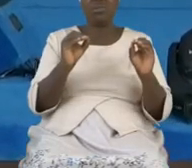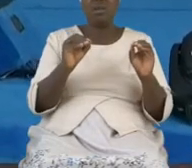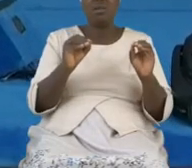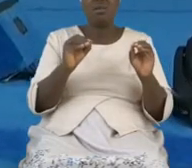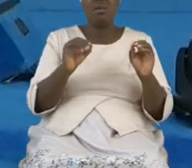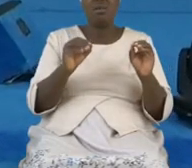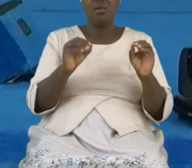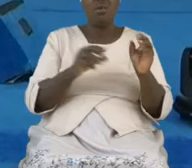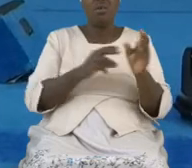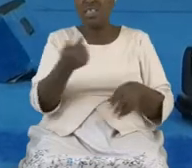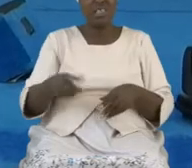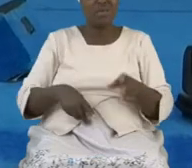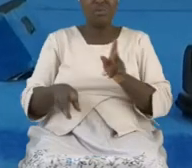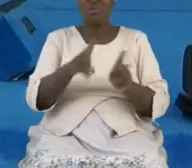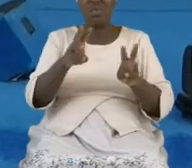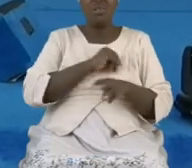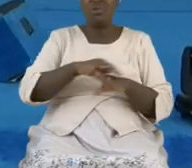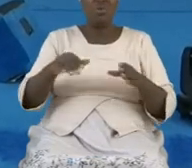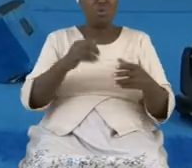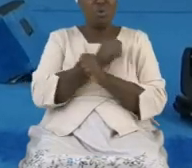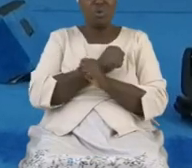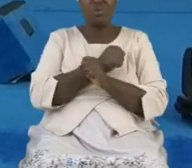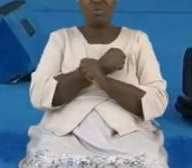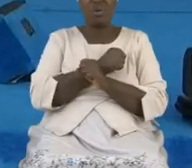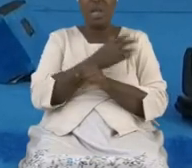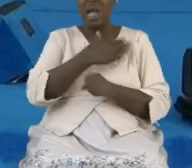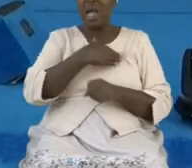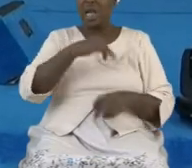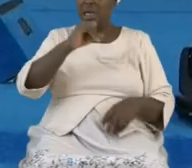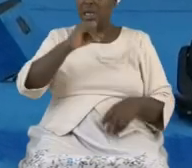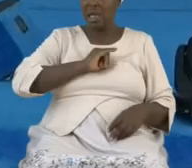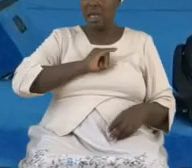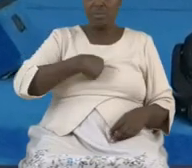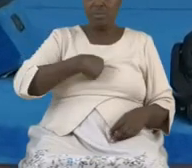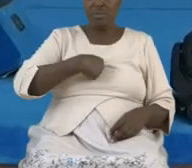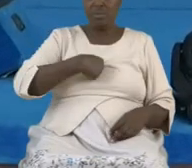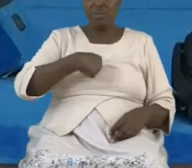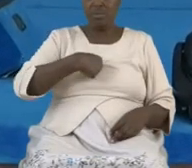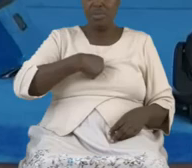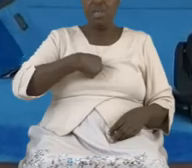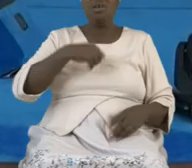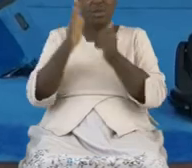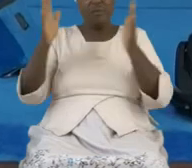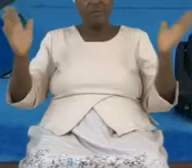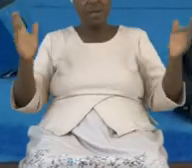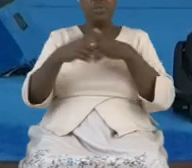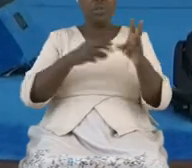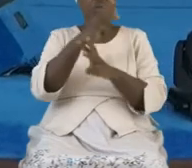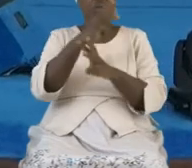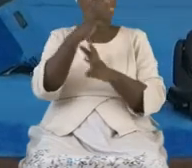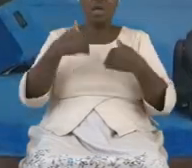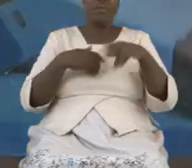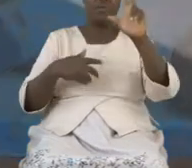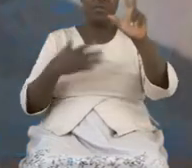form, in any shape, and I crucified unto the world. Three things here. Number